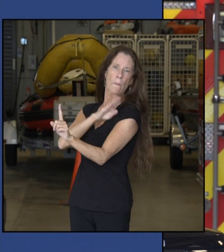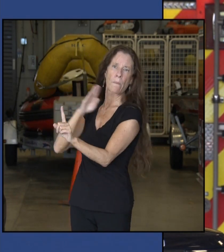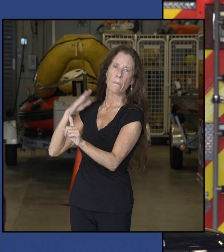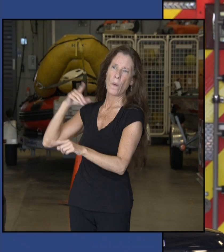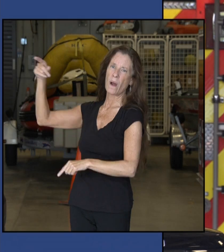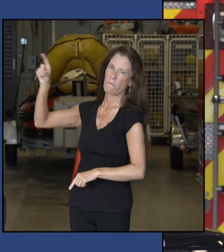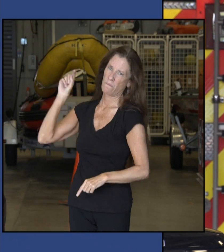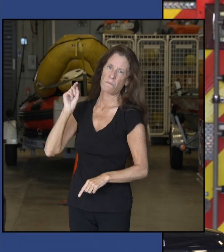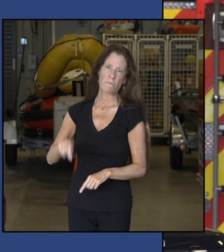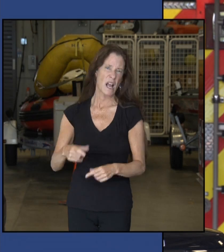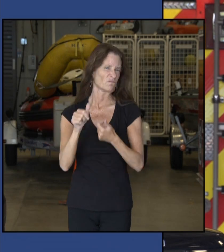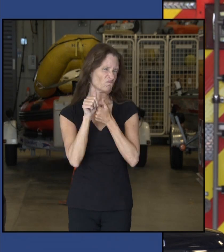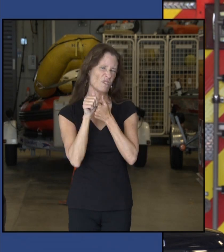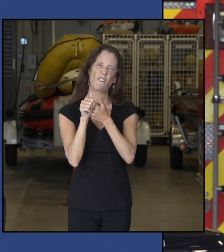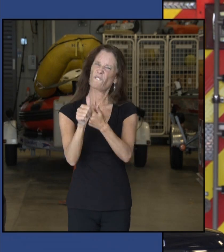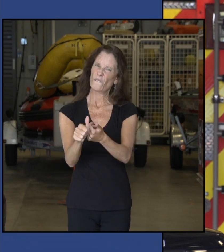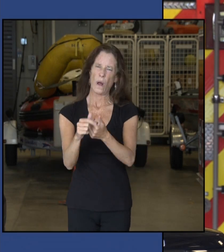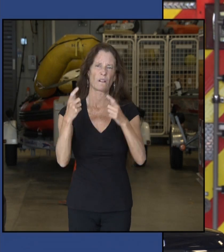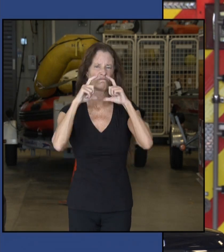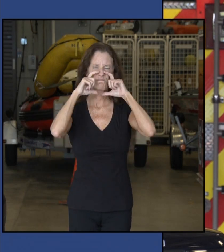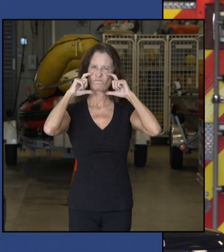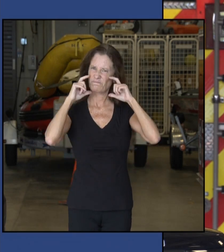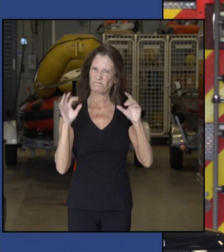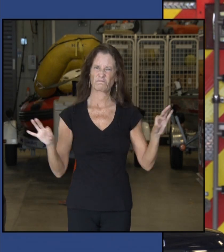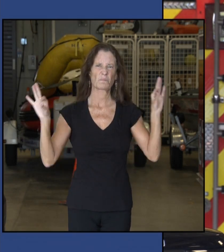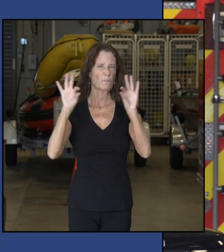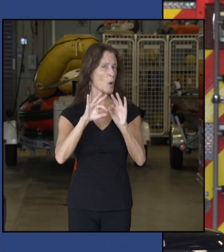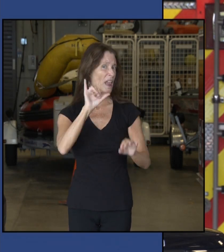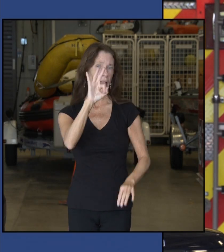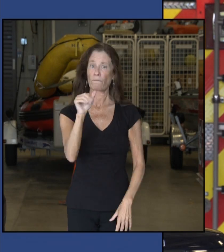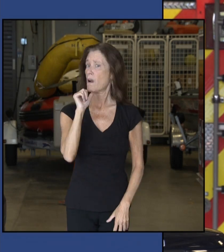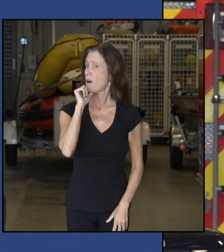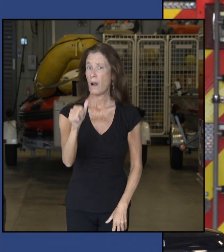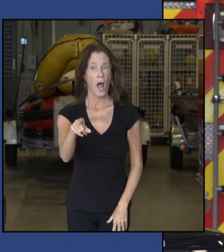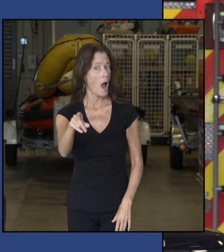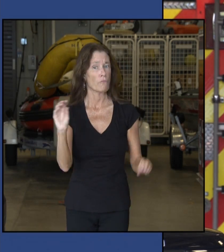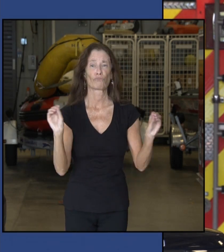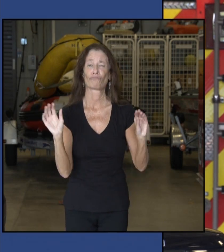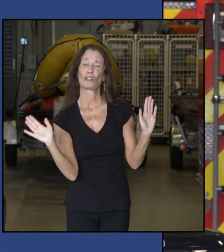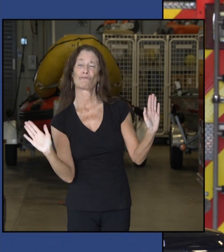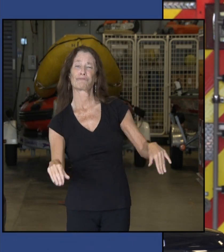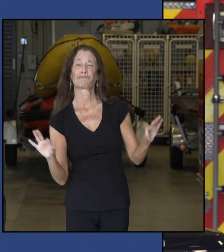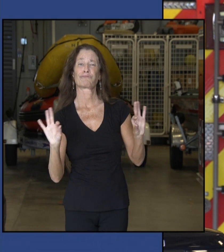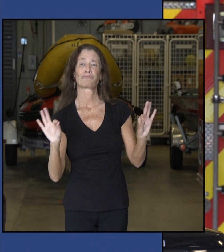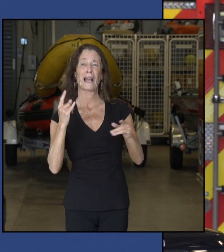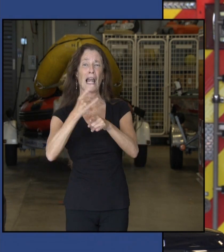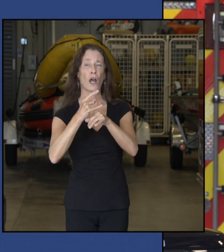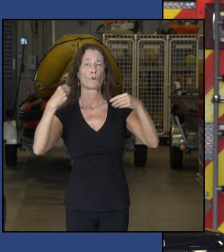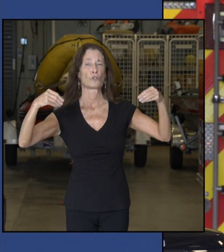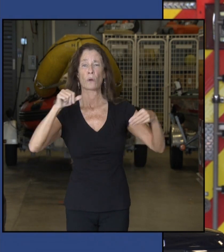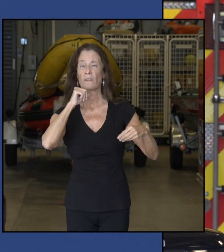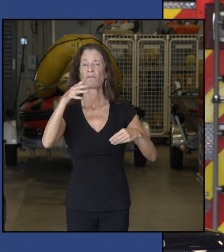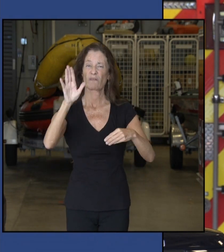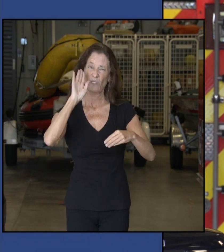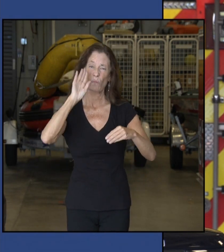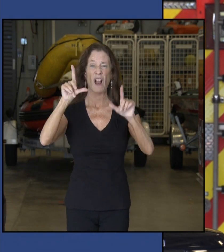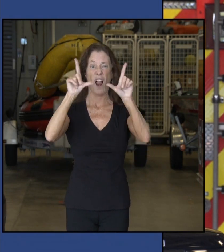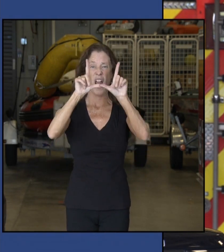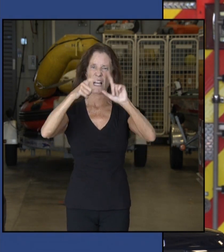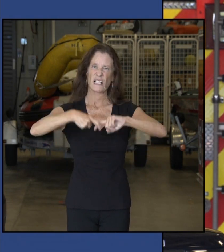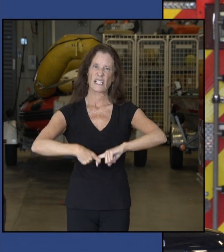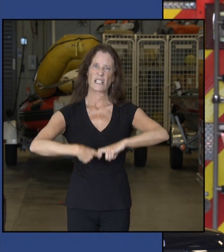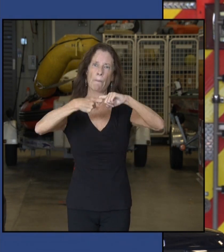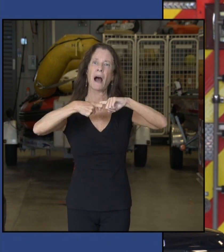Board could suspend a business's liquor license, and further enforcement could put the license at permanent risk. The Department